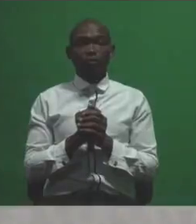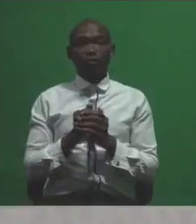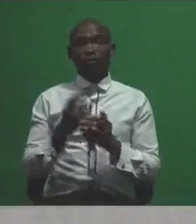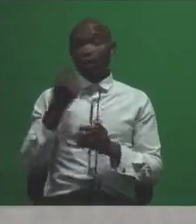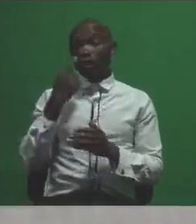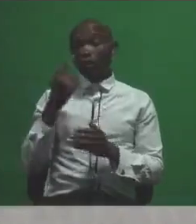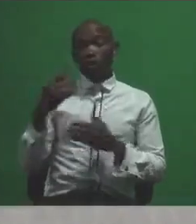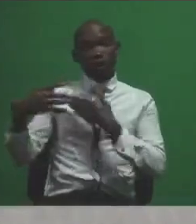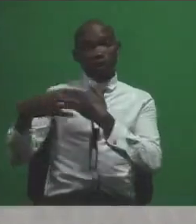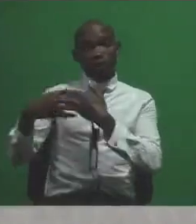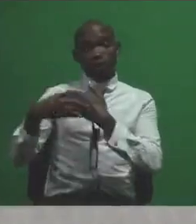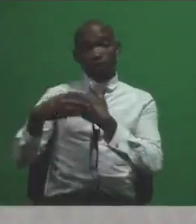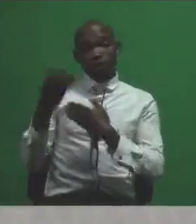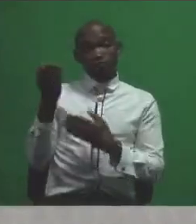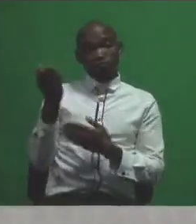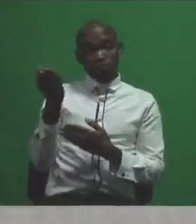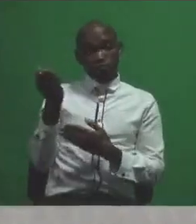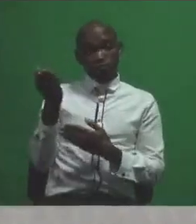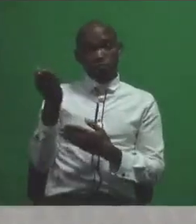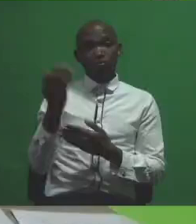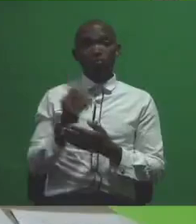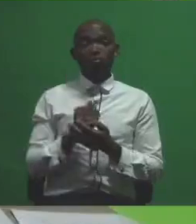Look at this picture.